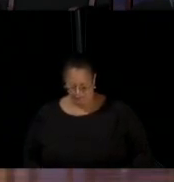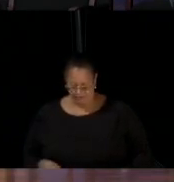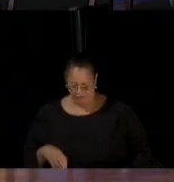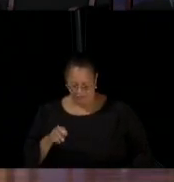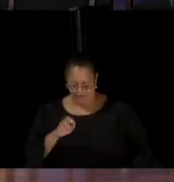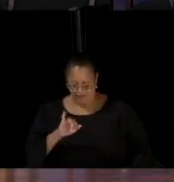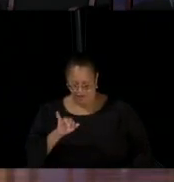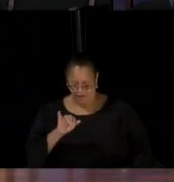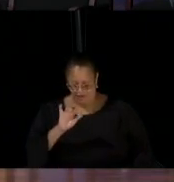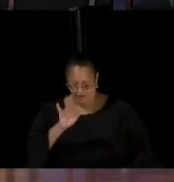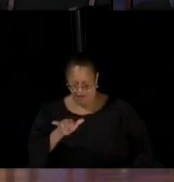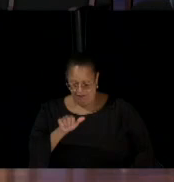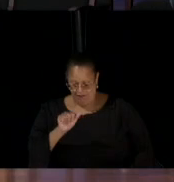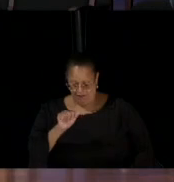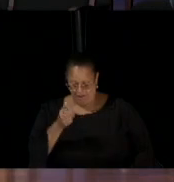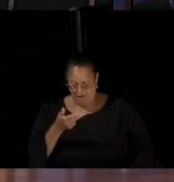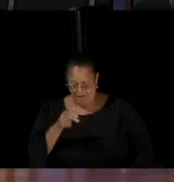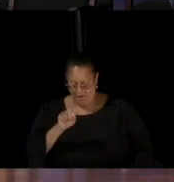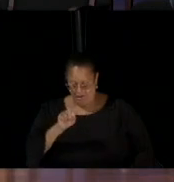Yahia Halawa.